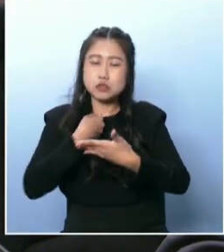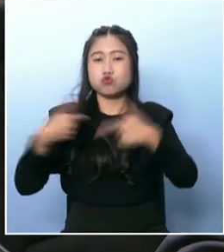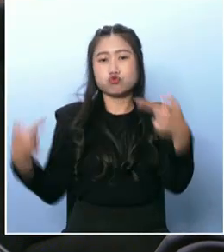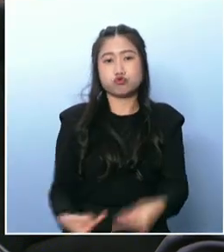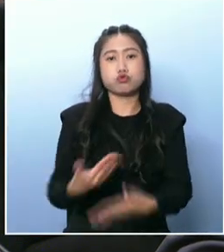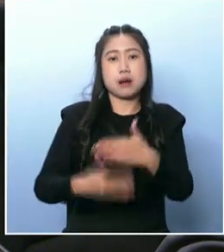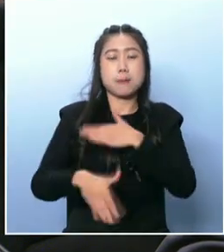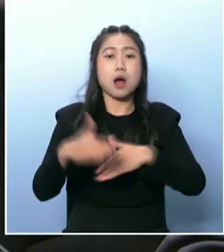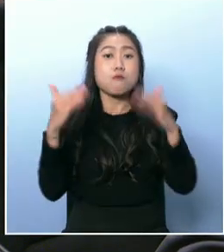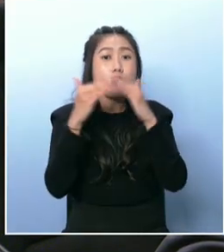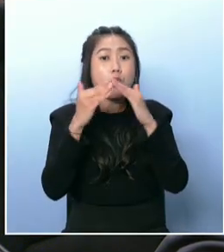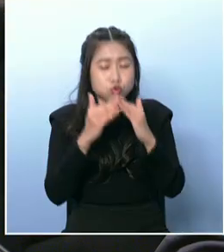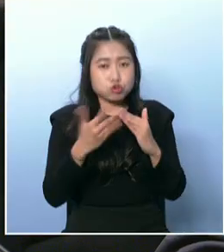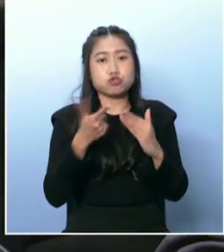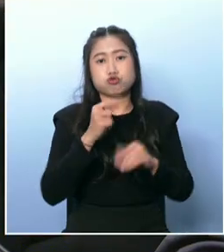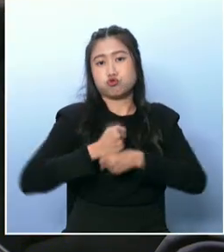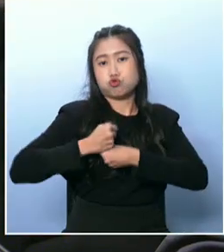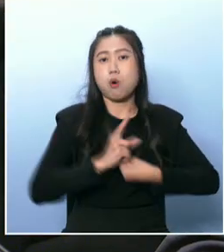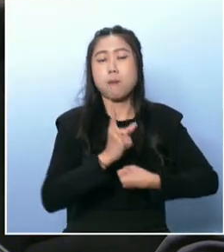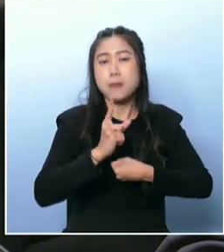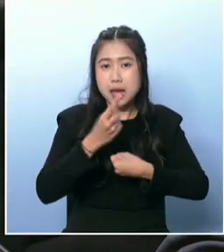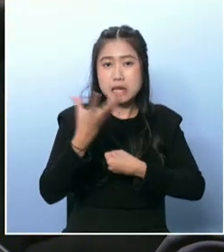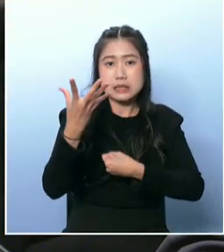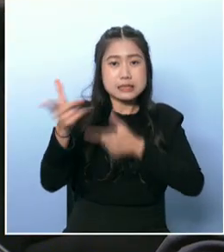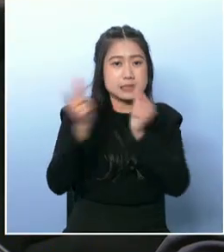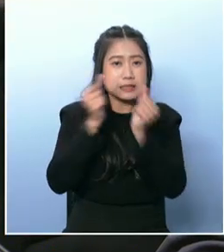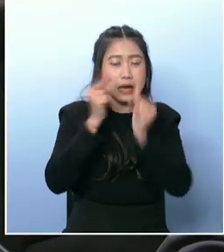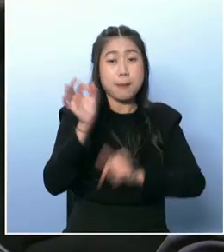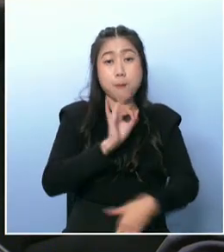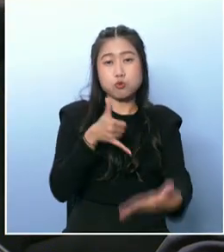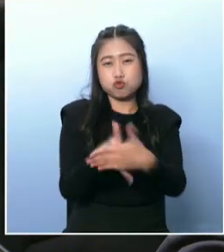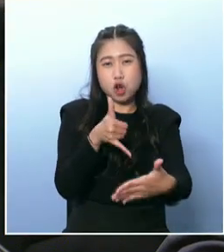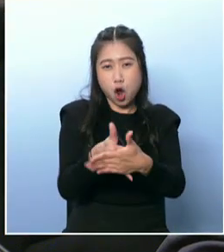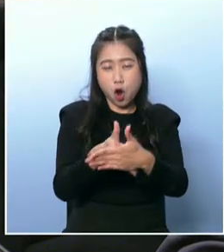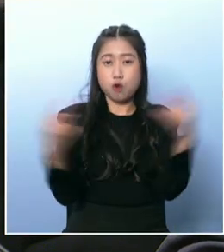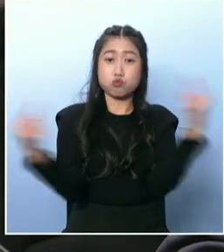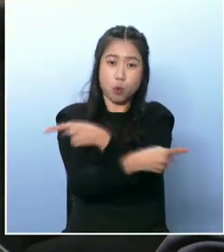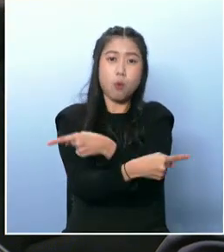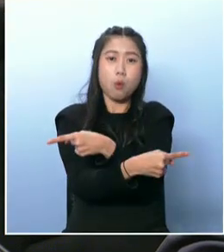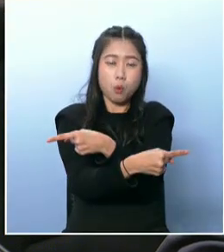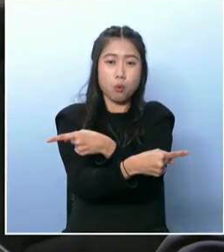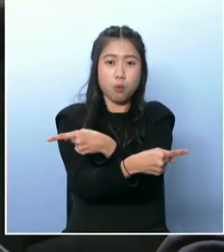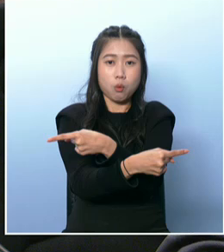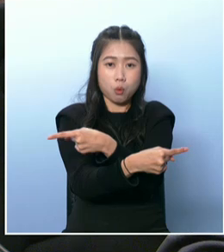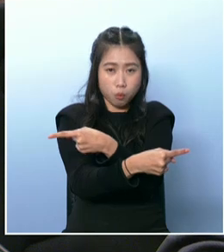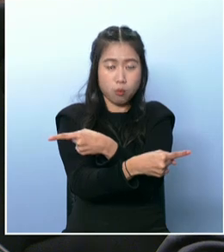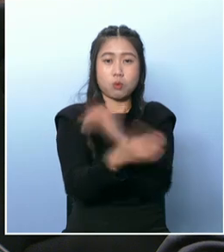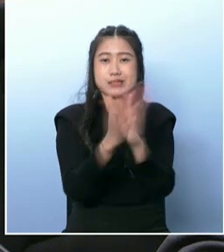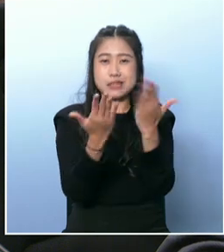housing estates, it will be nice. Actually, the Housing Department has looked at